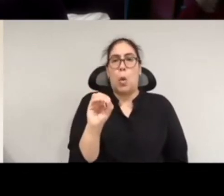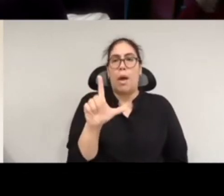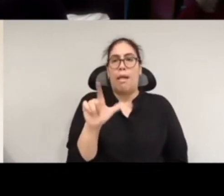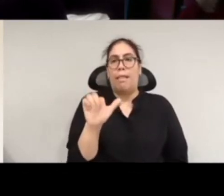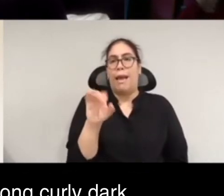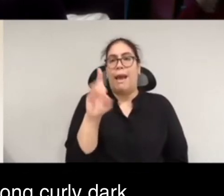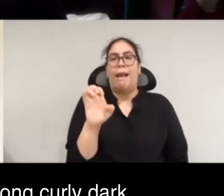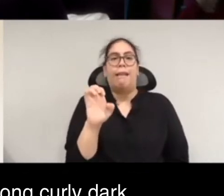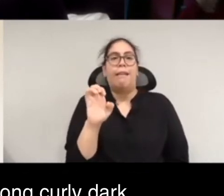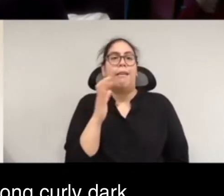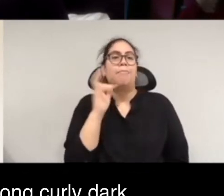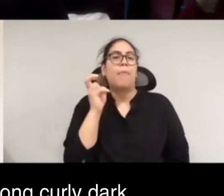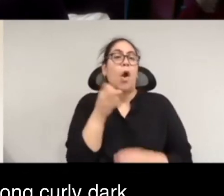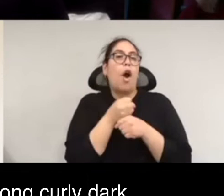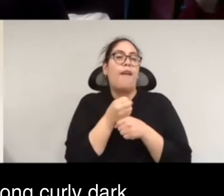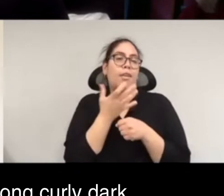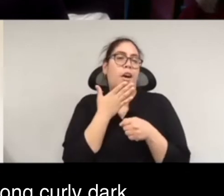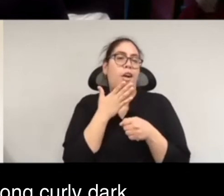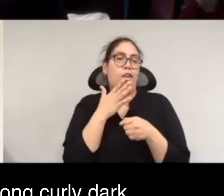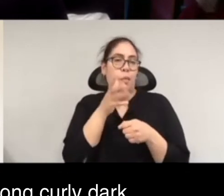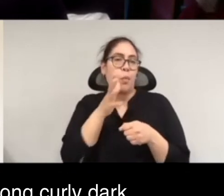coffee, woman with long,